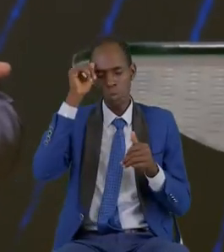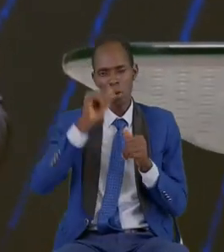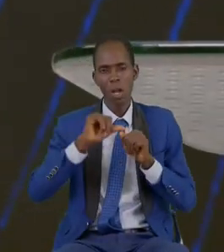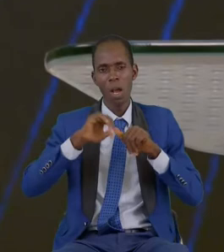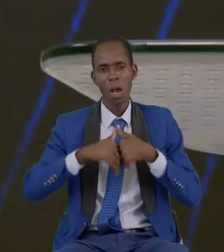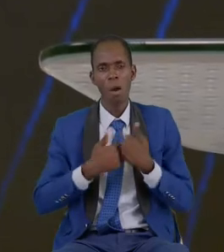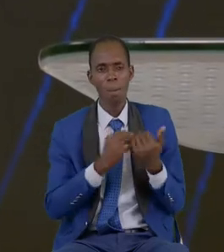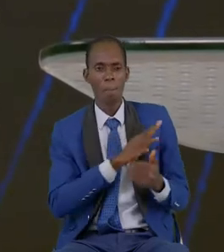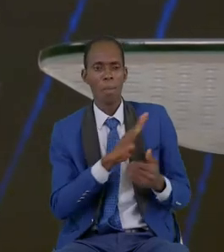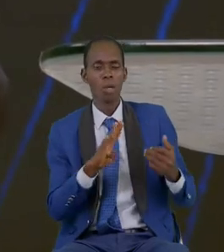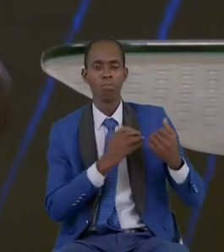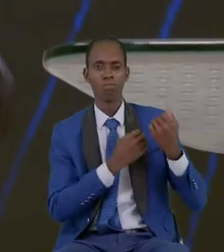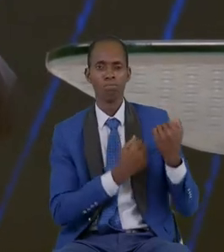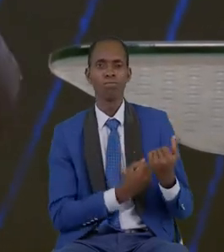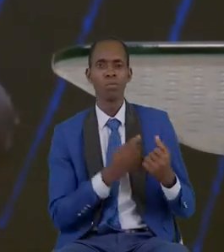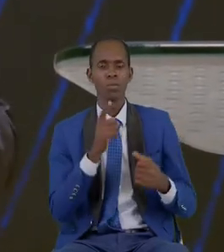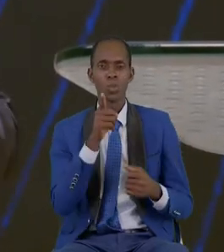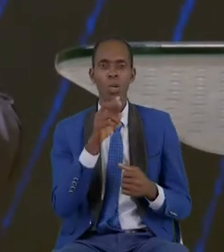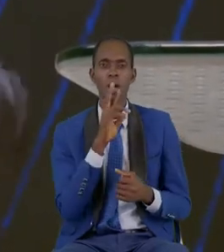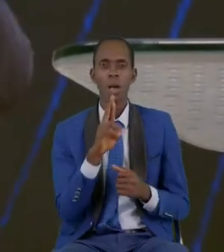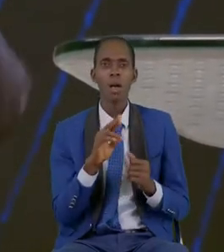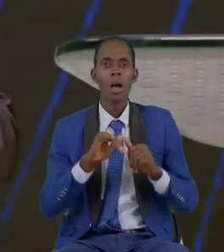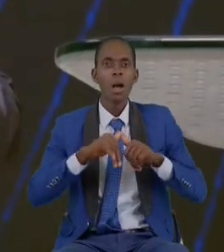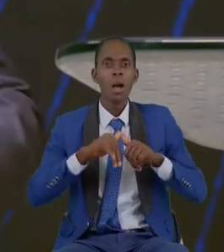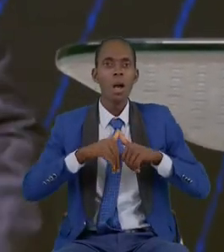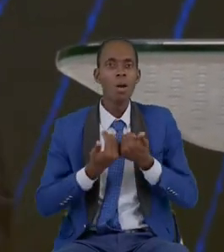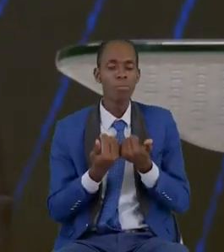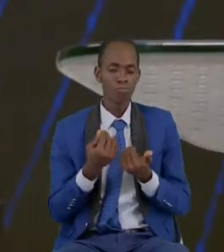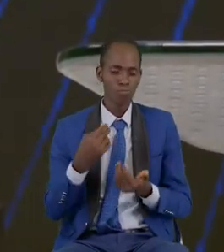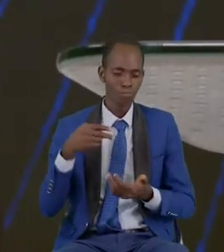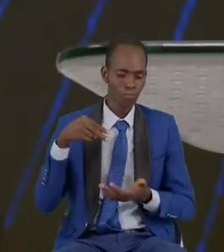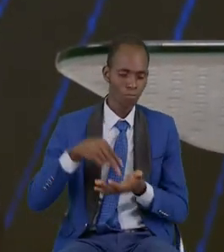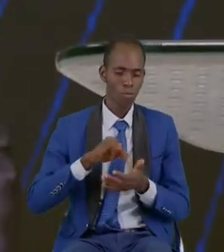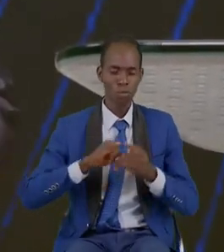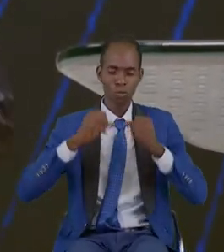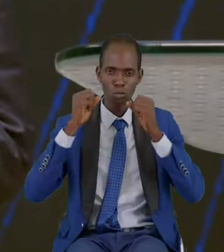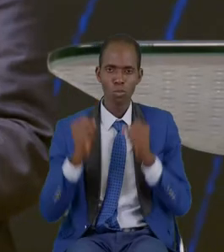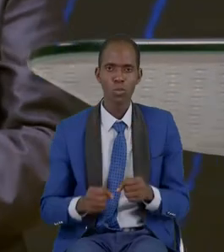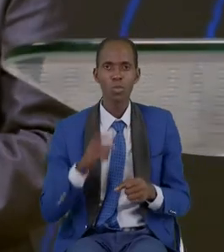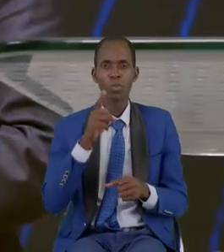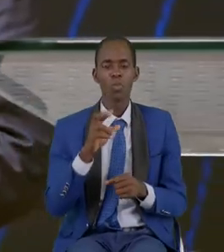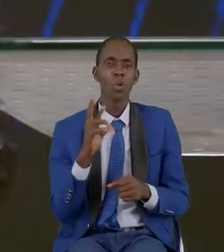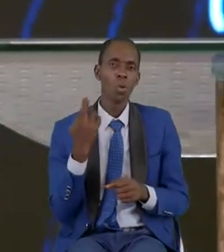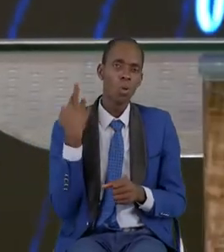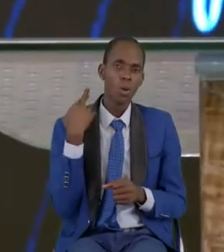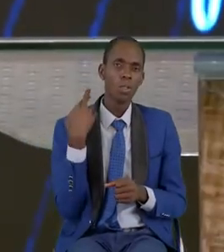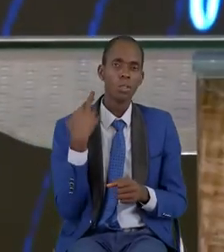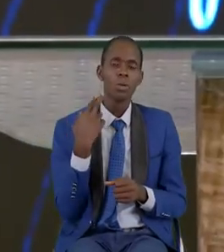remember how kind of standing, steadfast you were? What changed